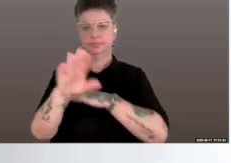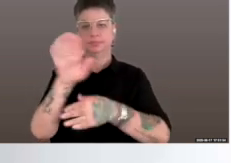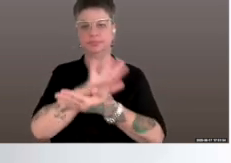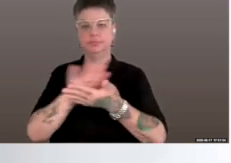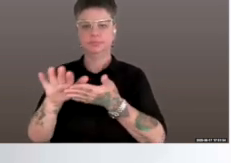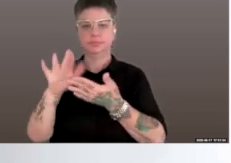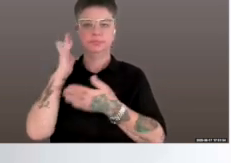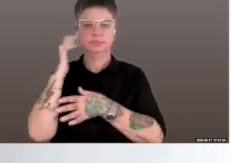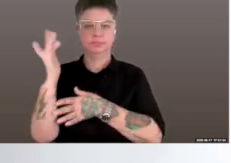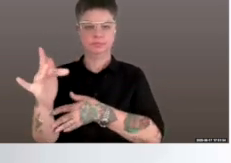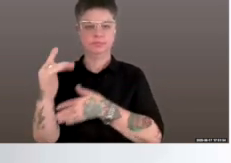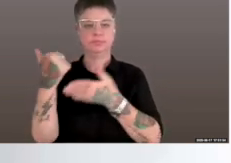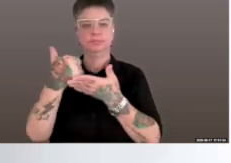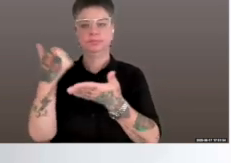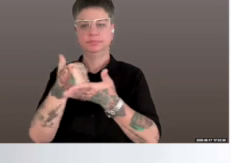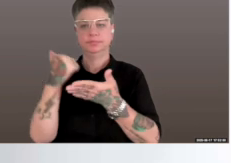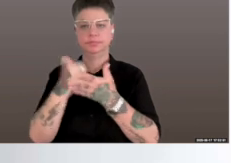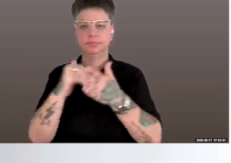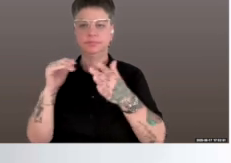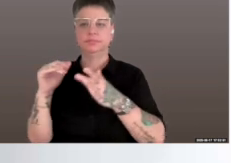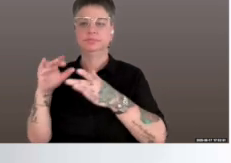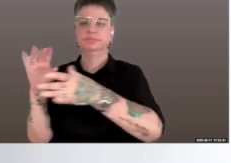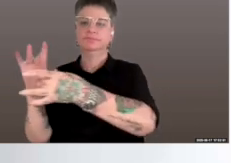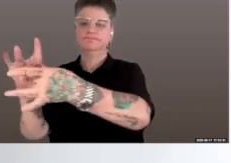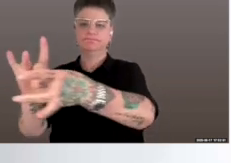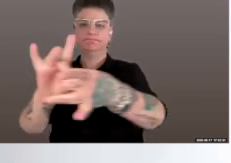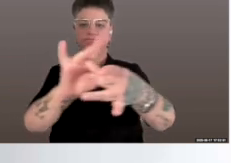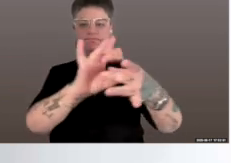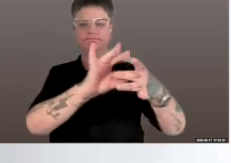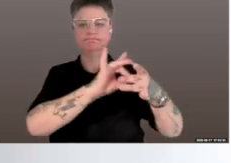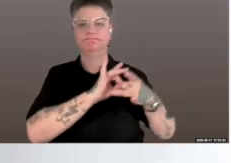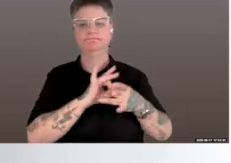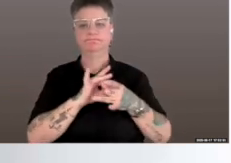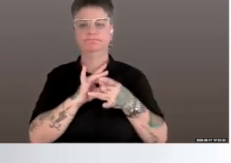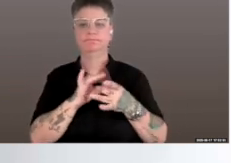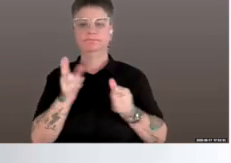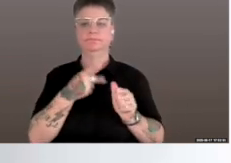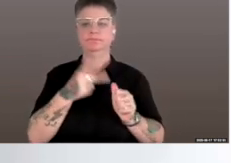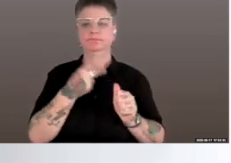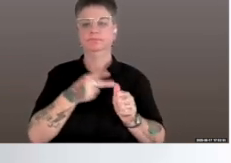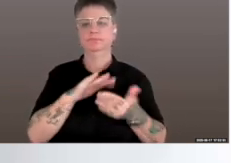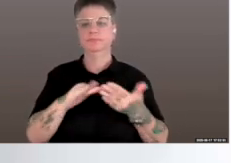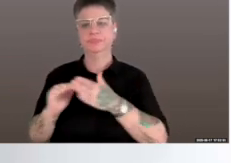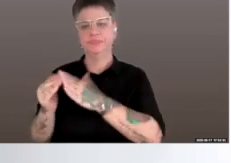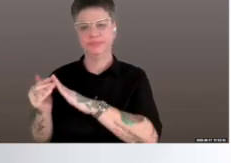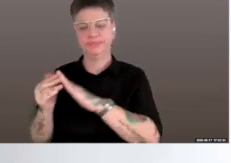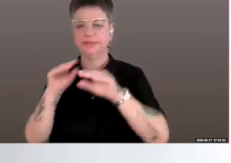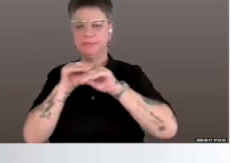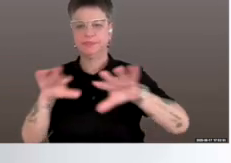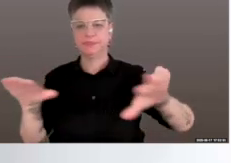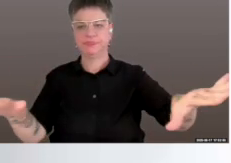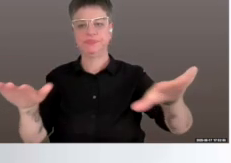outreach network and the capacity of their case management team to respond to needs on the ground. No policy changes are proposed for this year.